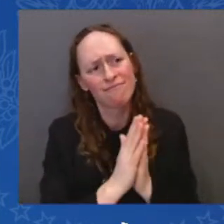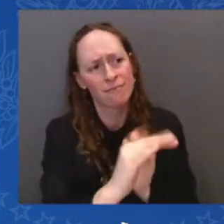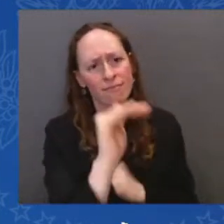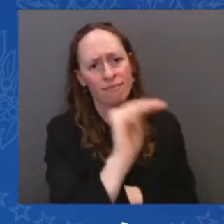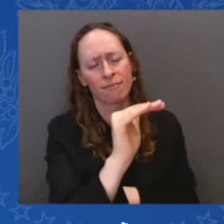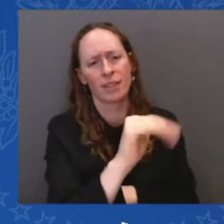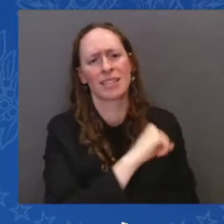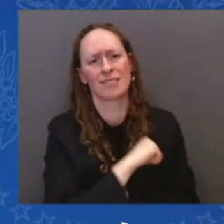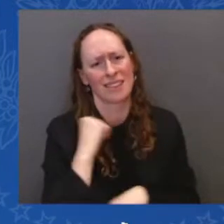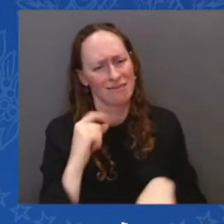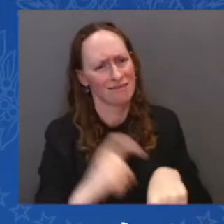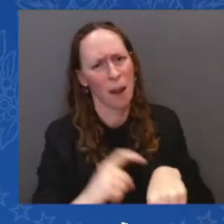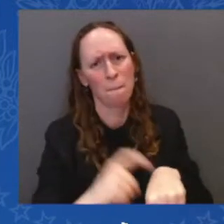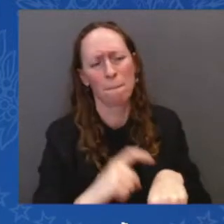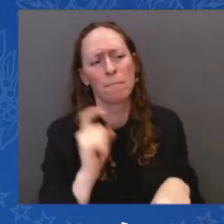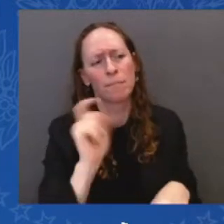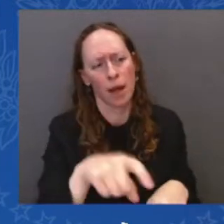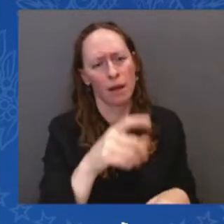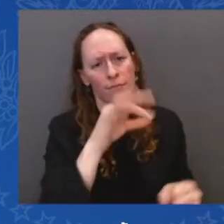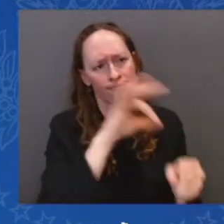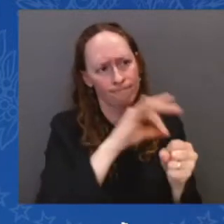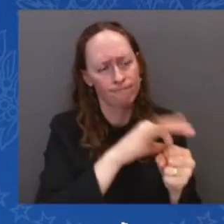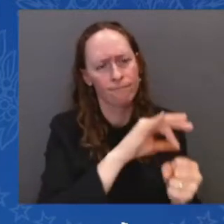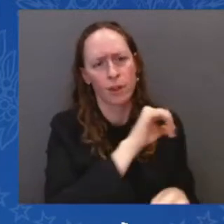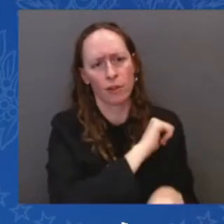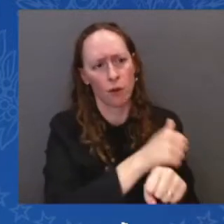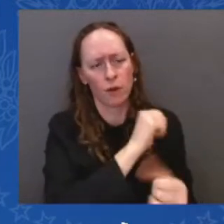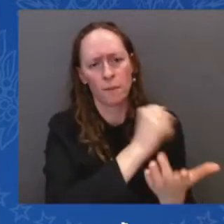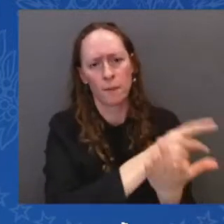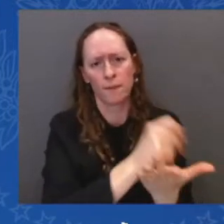And that brings me back to our next chairman.